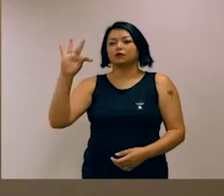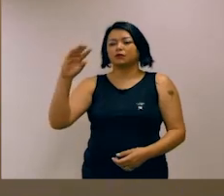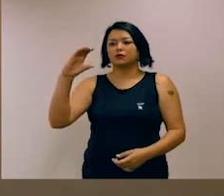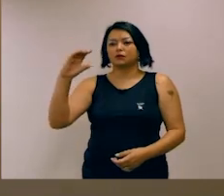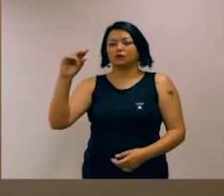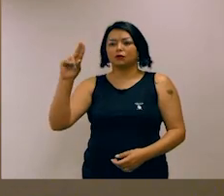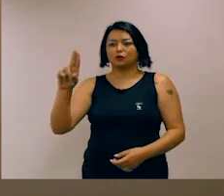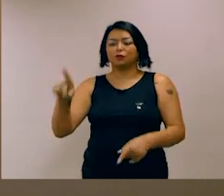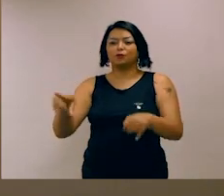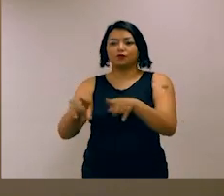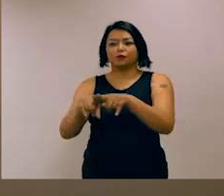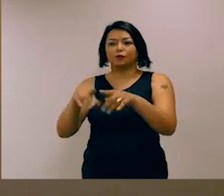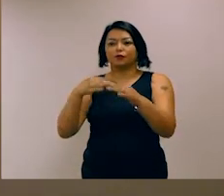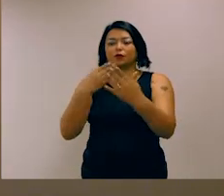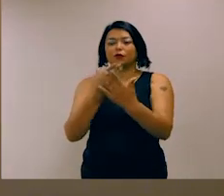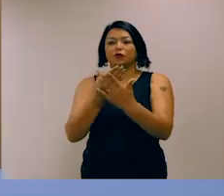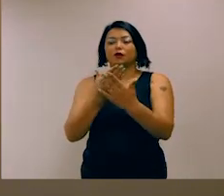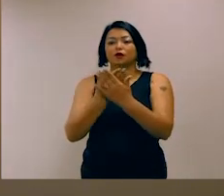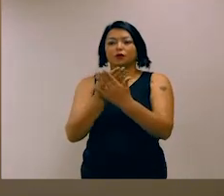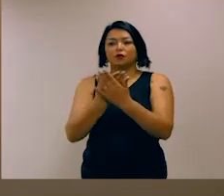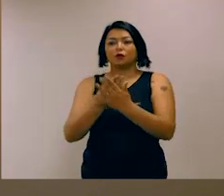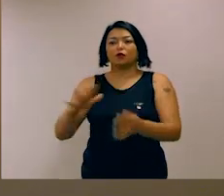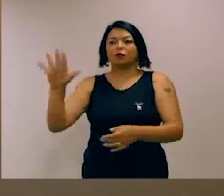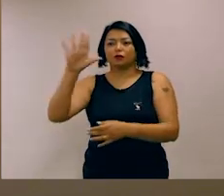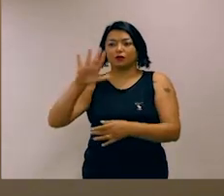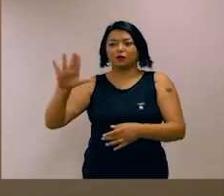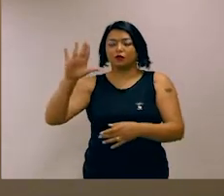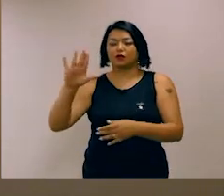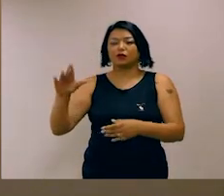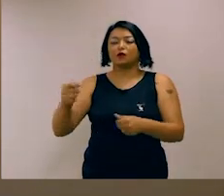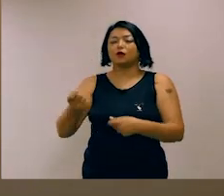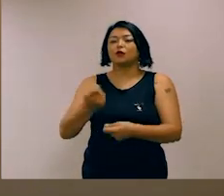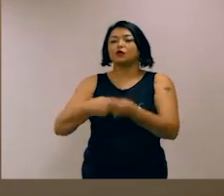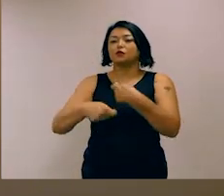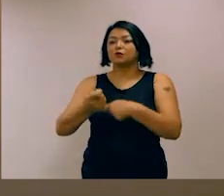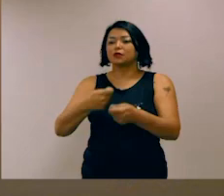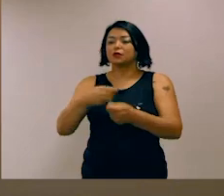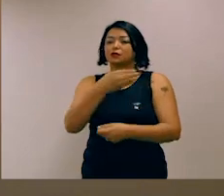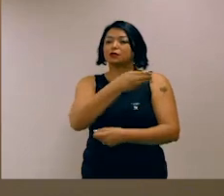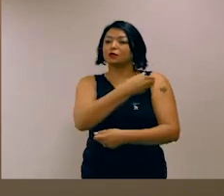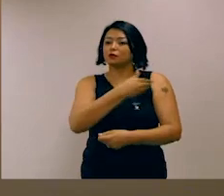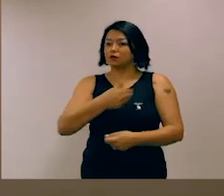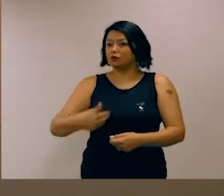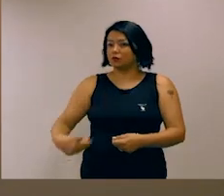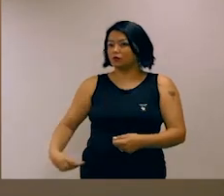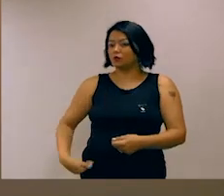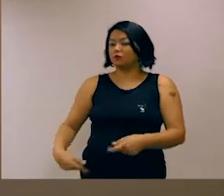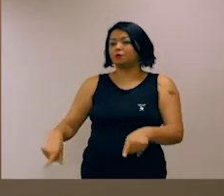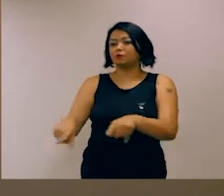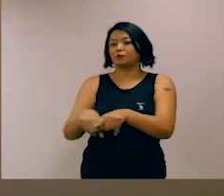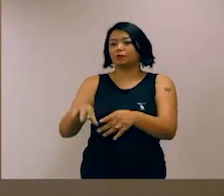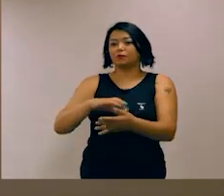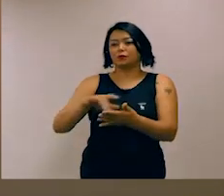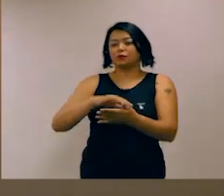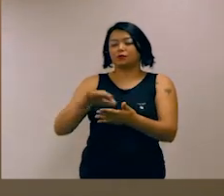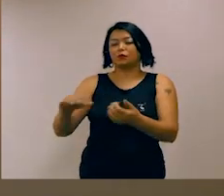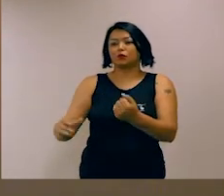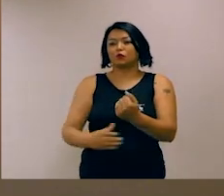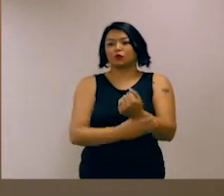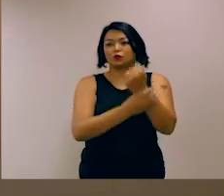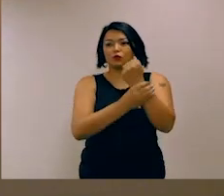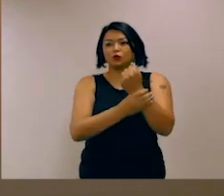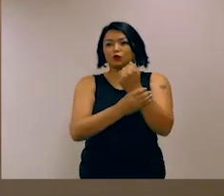Your Excellency, the President of ENAP, the National School of Public Administration.